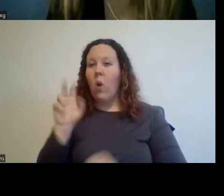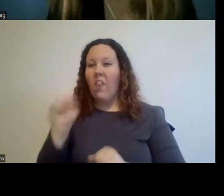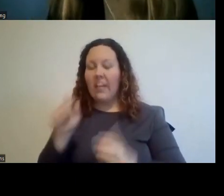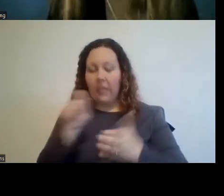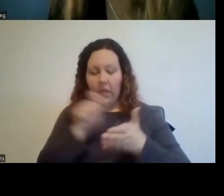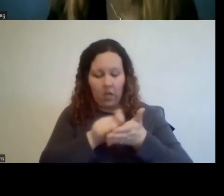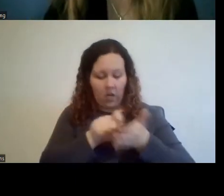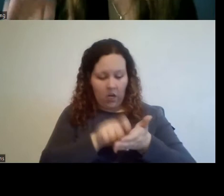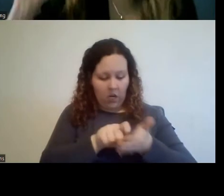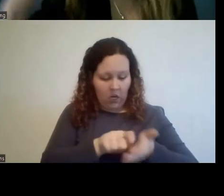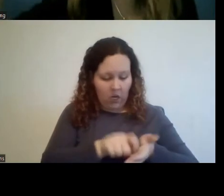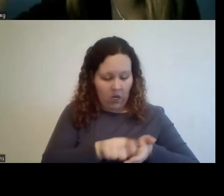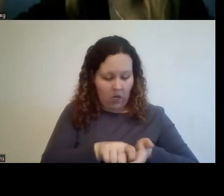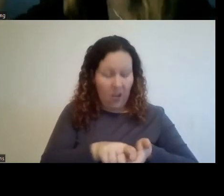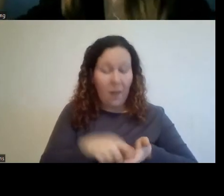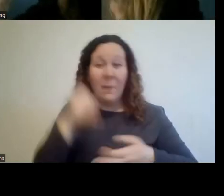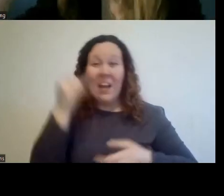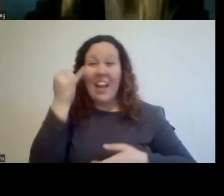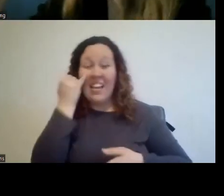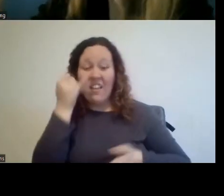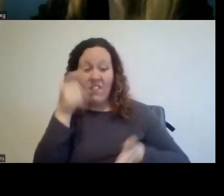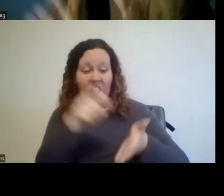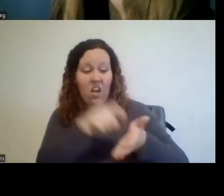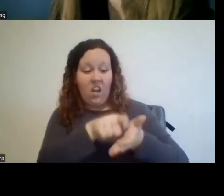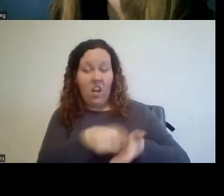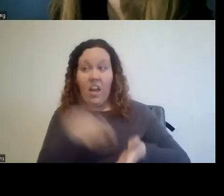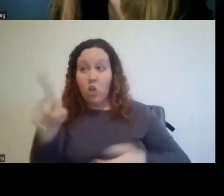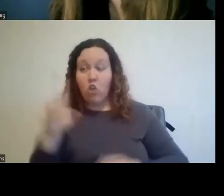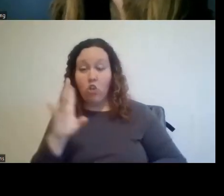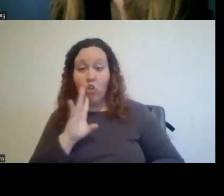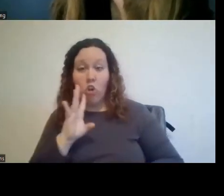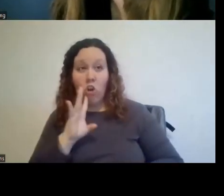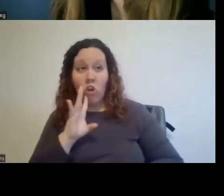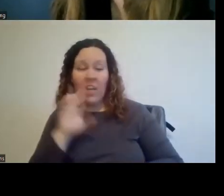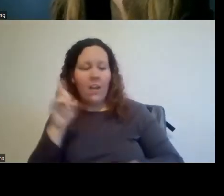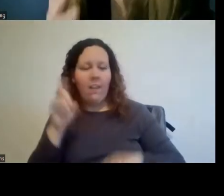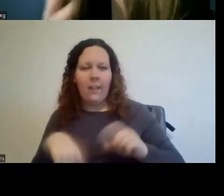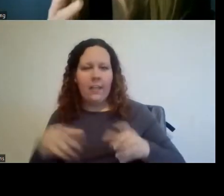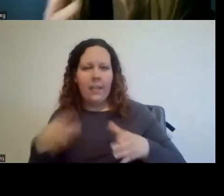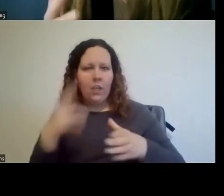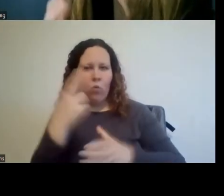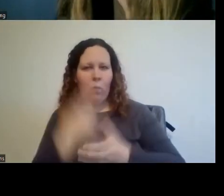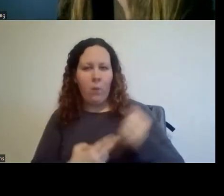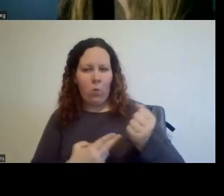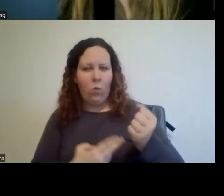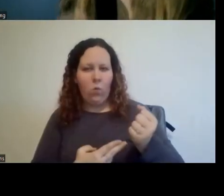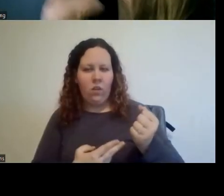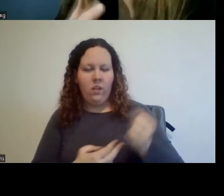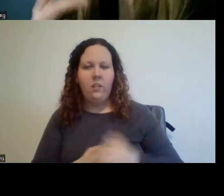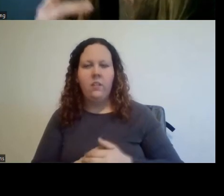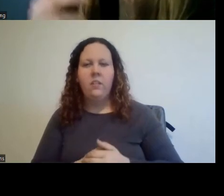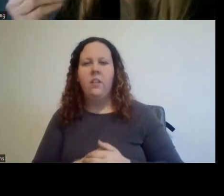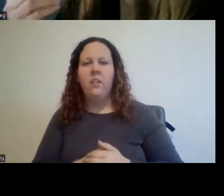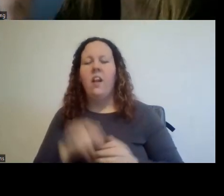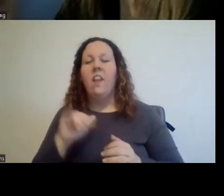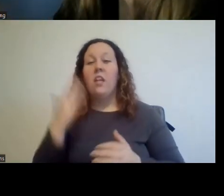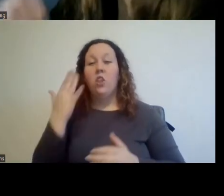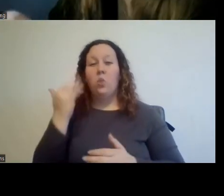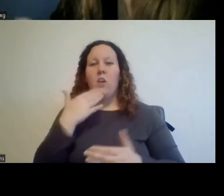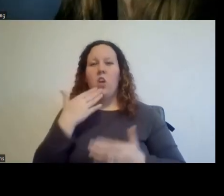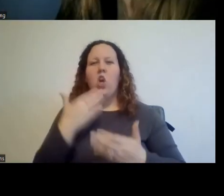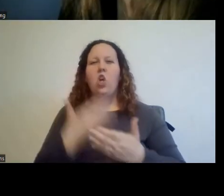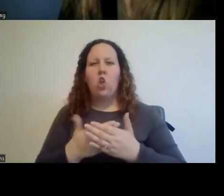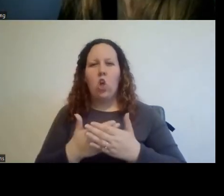if they take notes and you're talking, they can't do both. That's why a good accommodation a lot of times is to get a